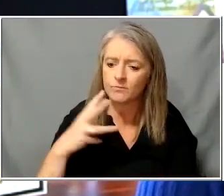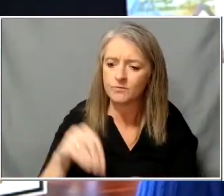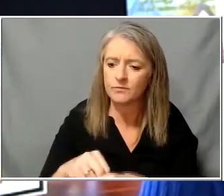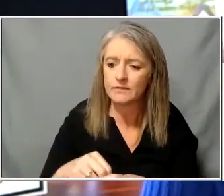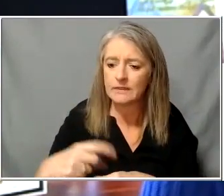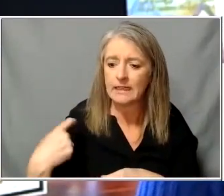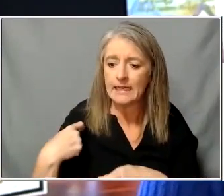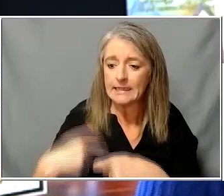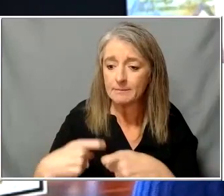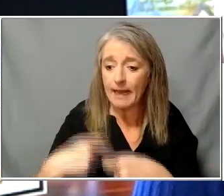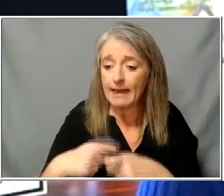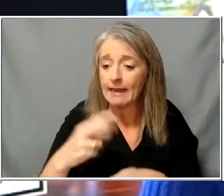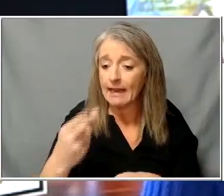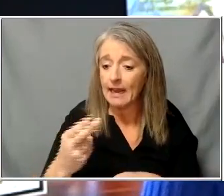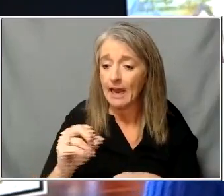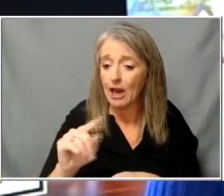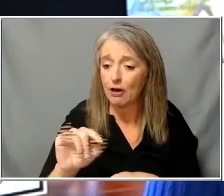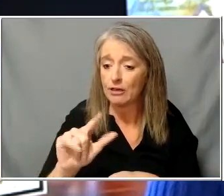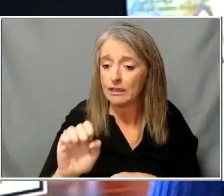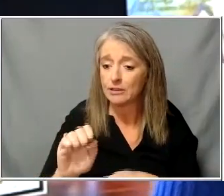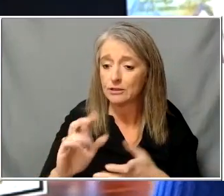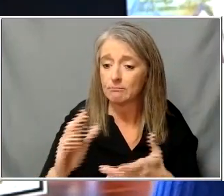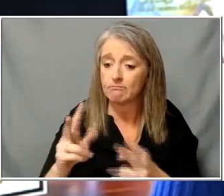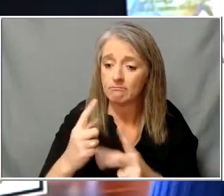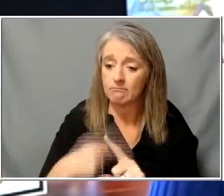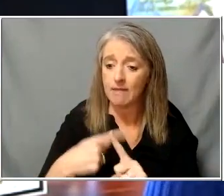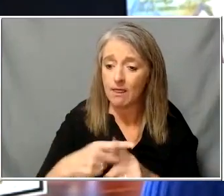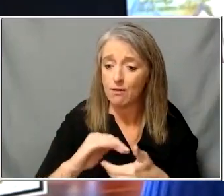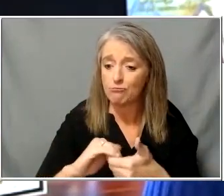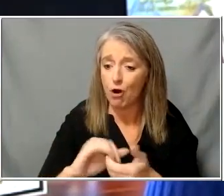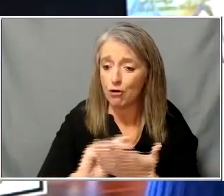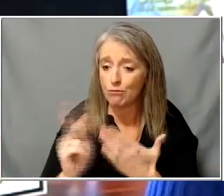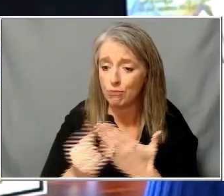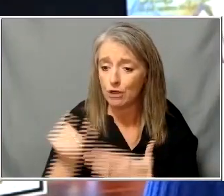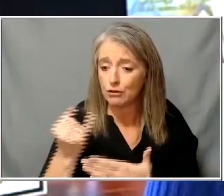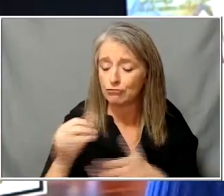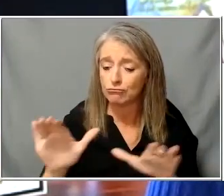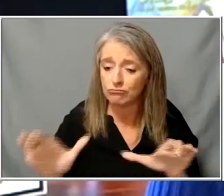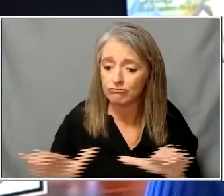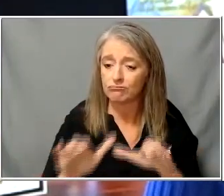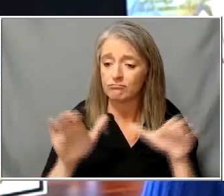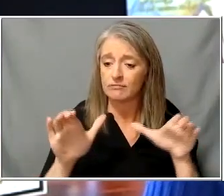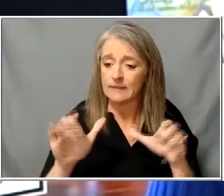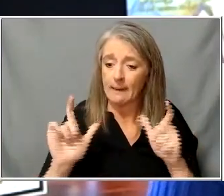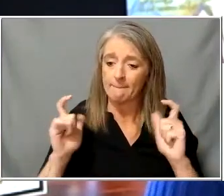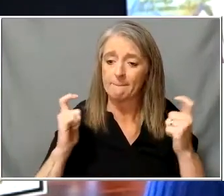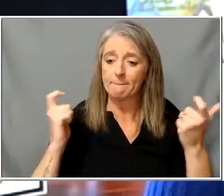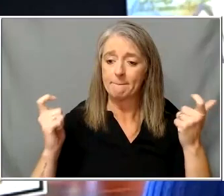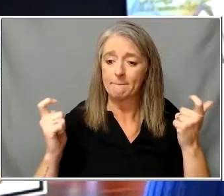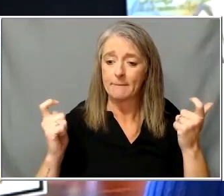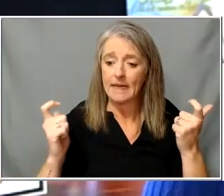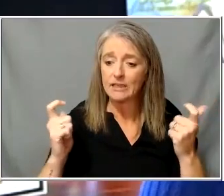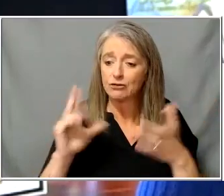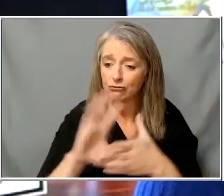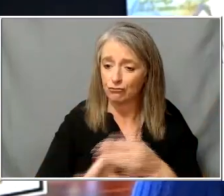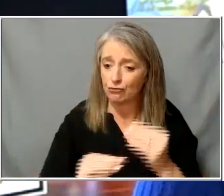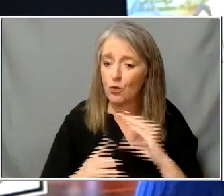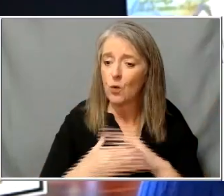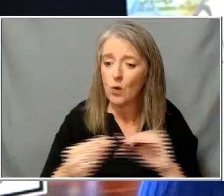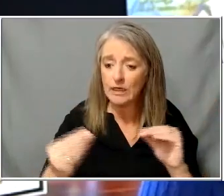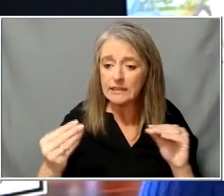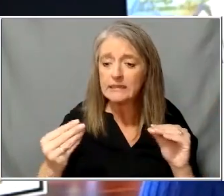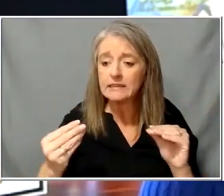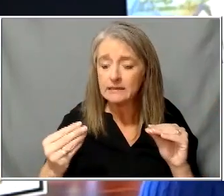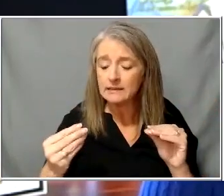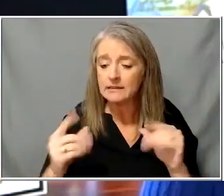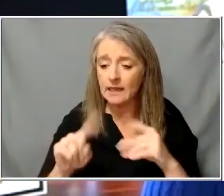Month is happening right now. We are partners in that project and doing a major number of stories